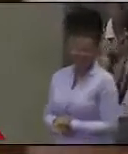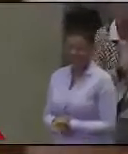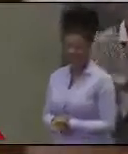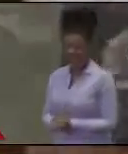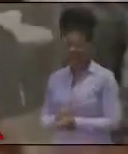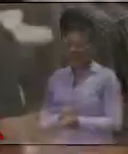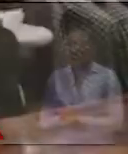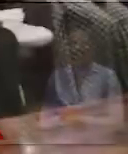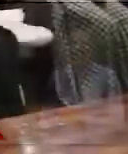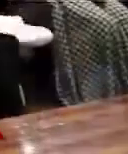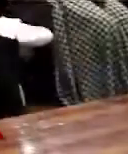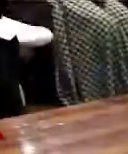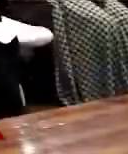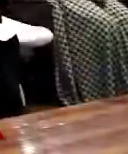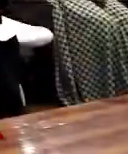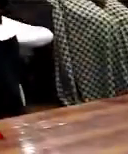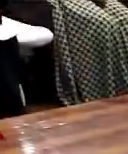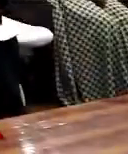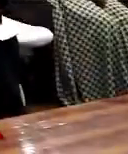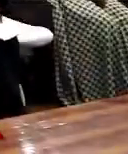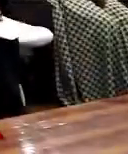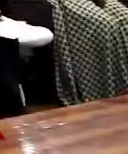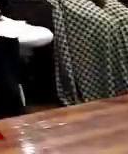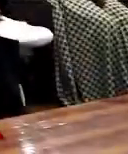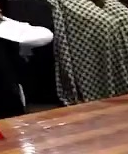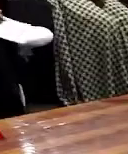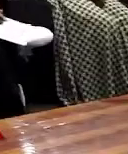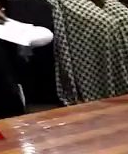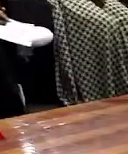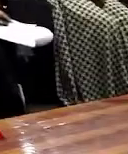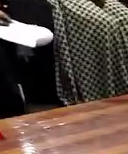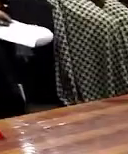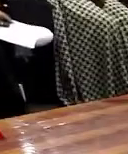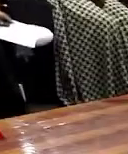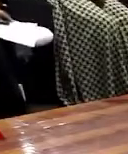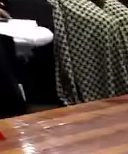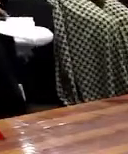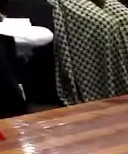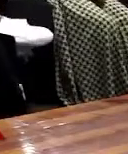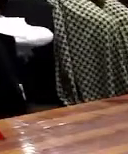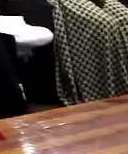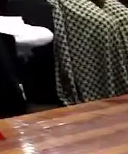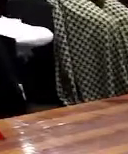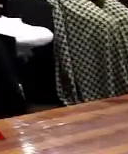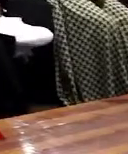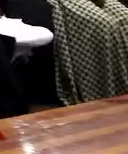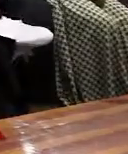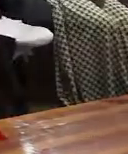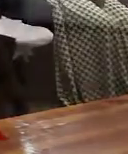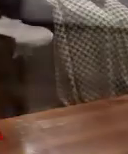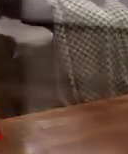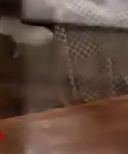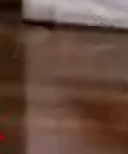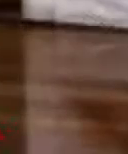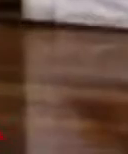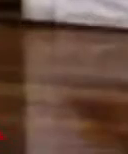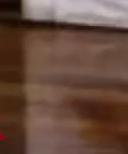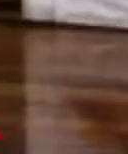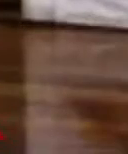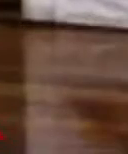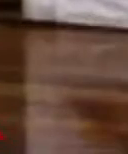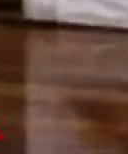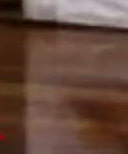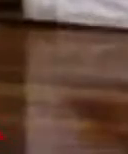simeca kwakho pha. Ubulise wonke umuntu ungasibulisi. So ndicela uxolo ke ngaloo nto. So